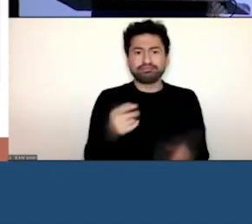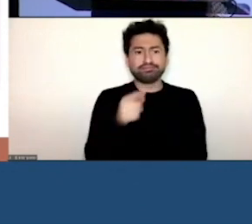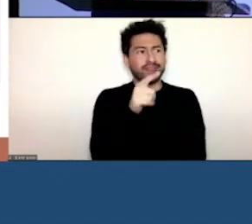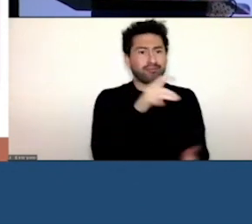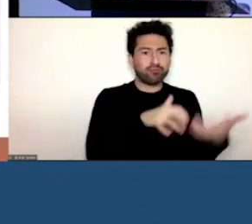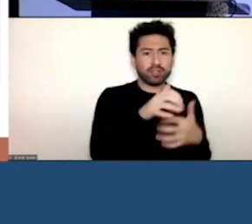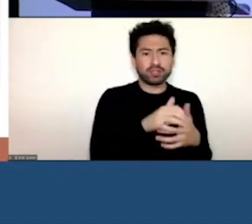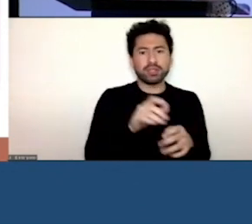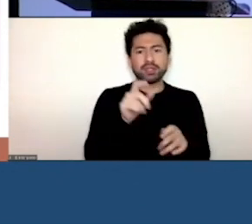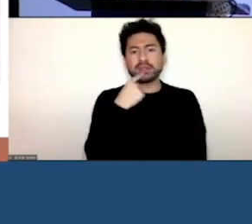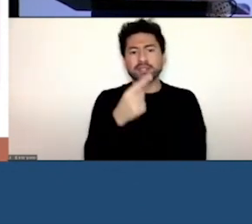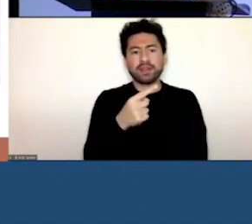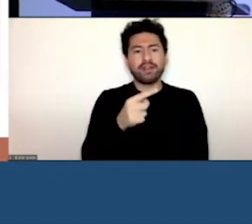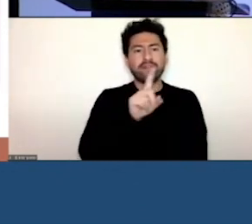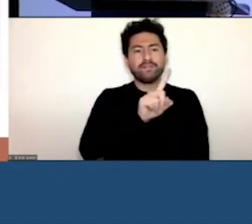response, almost